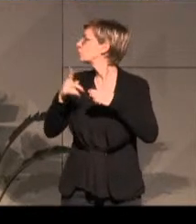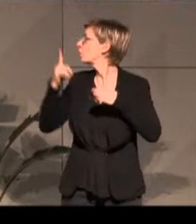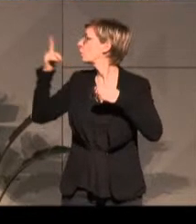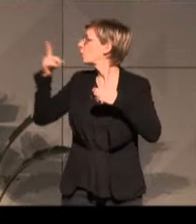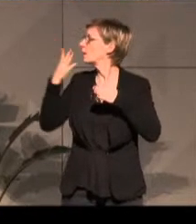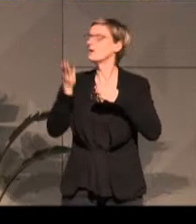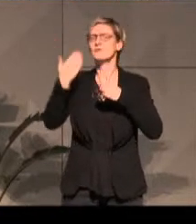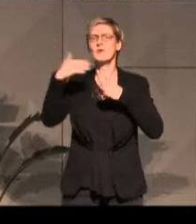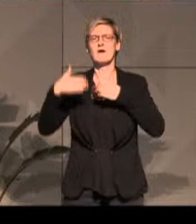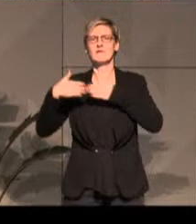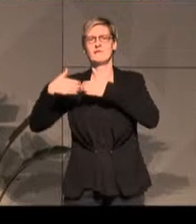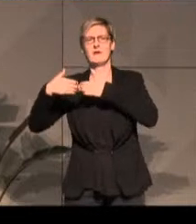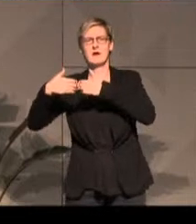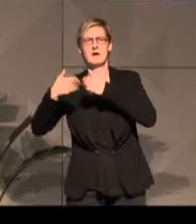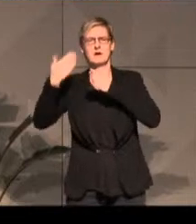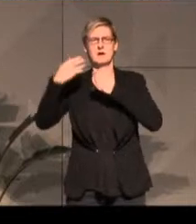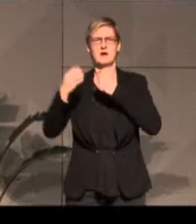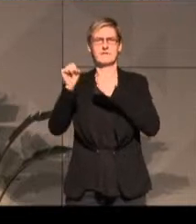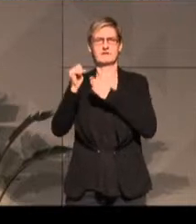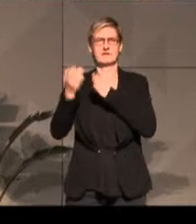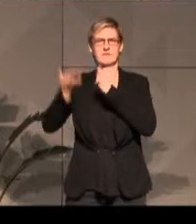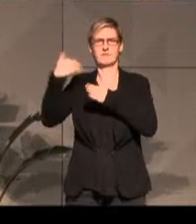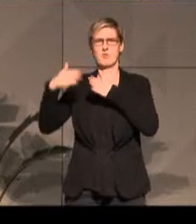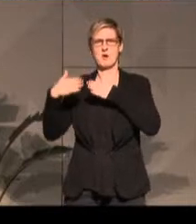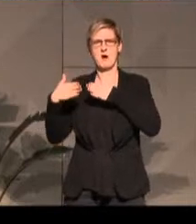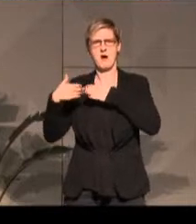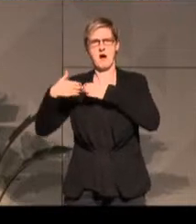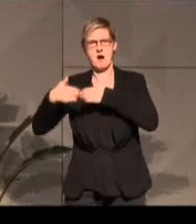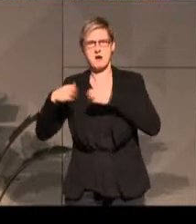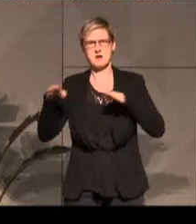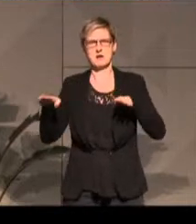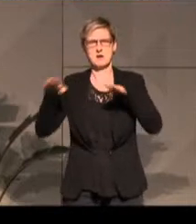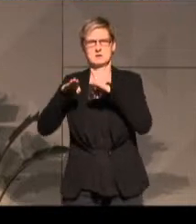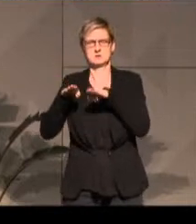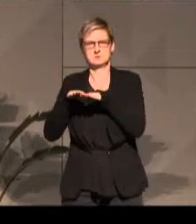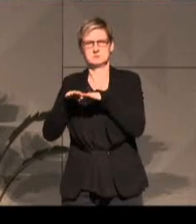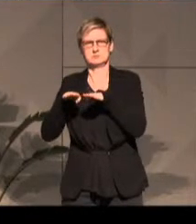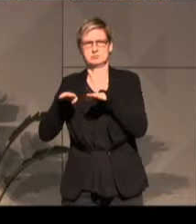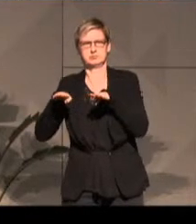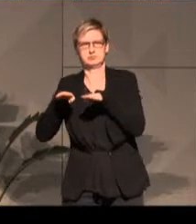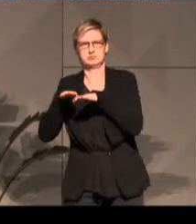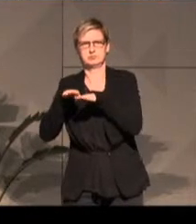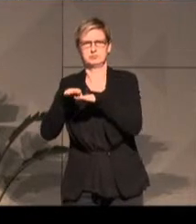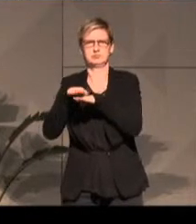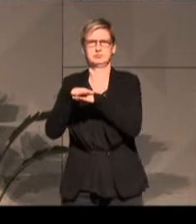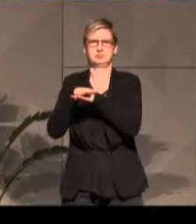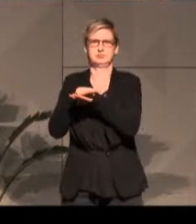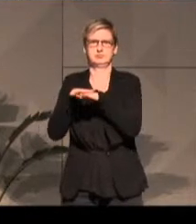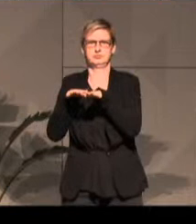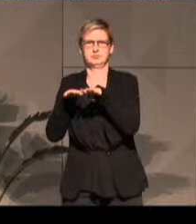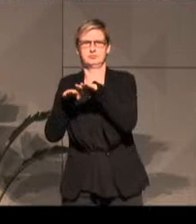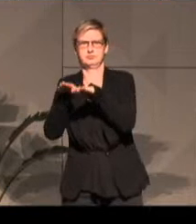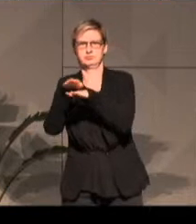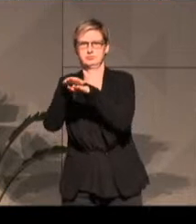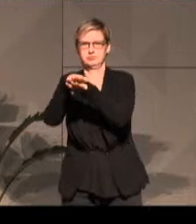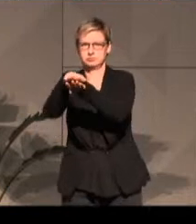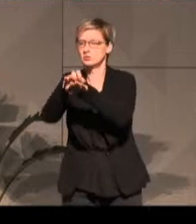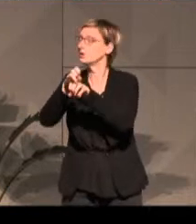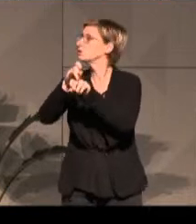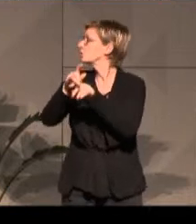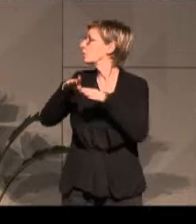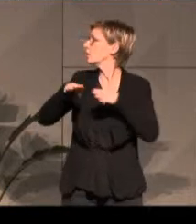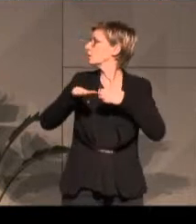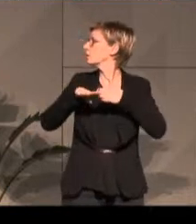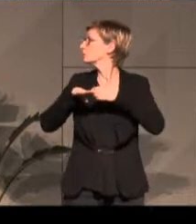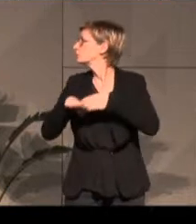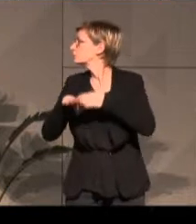we selected. This was ice that was built the year before. The ice was full